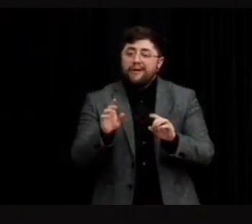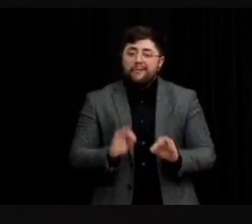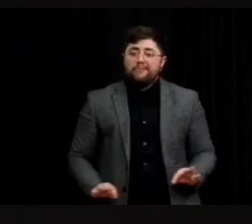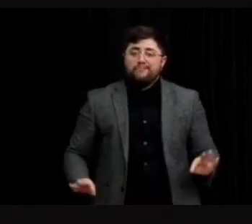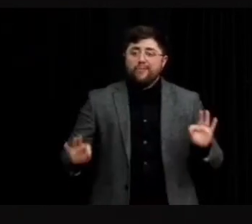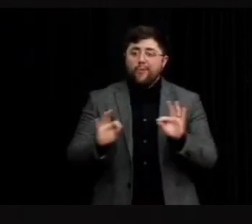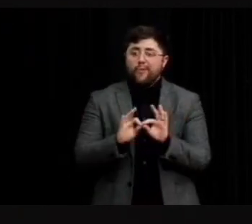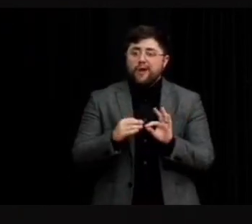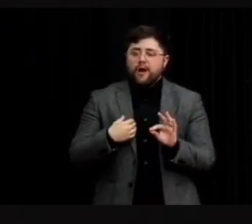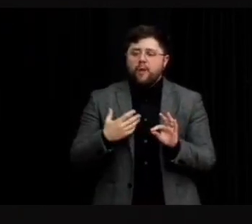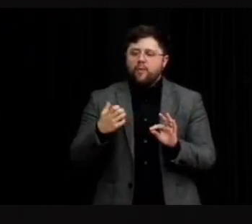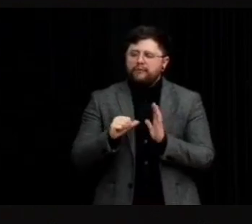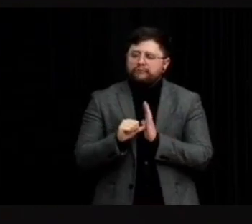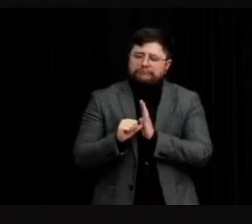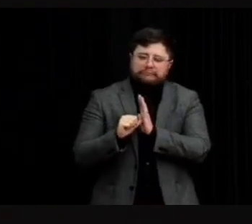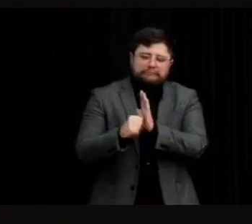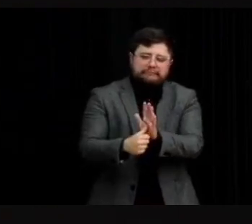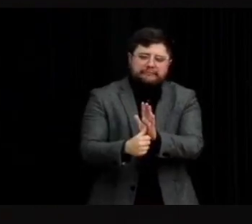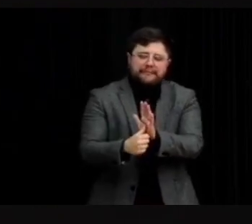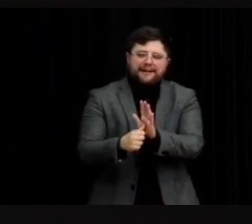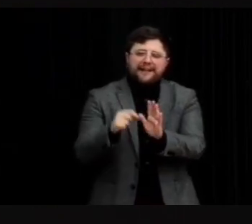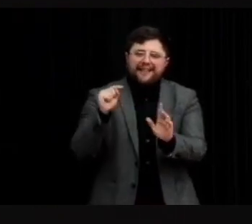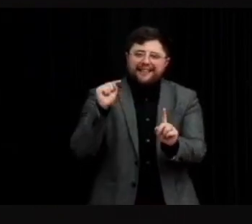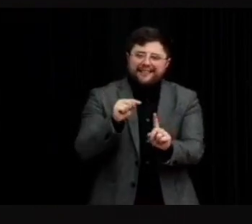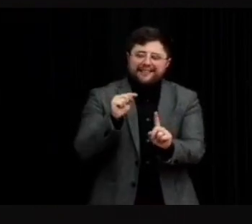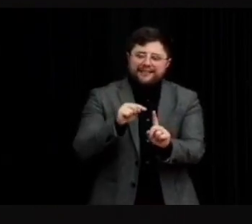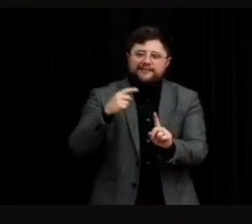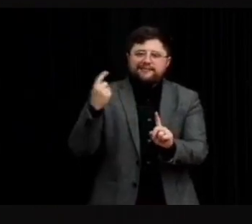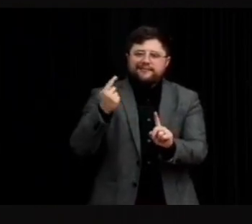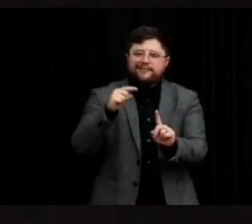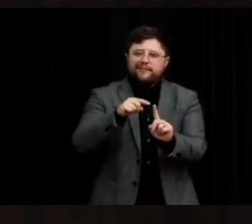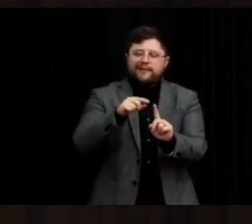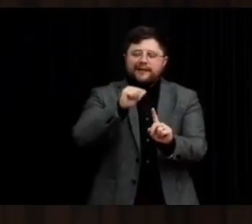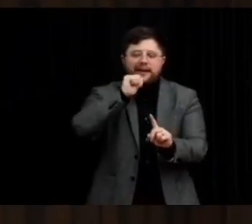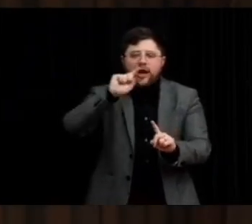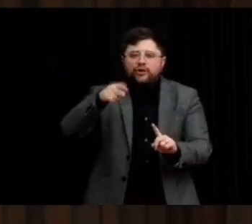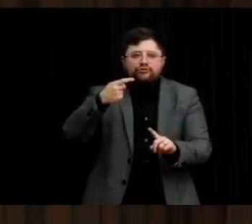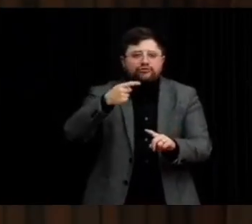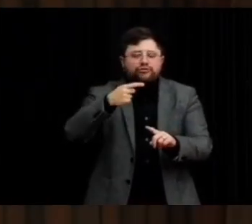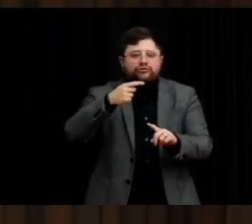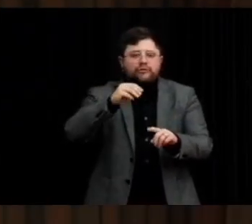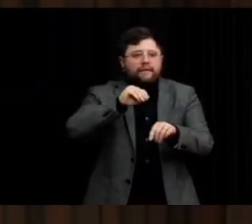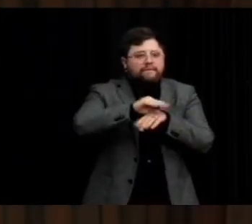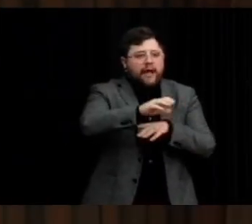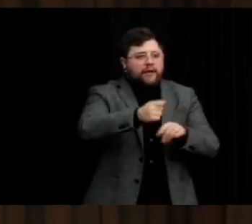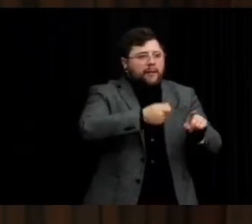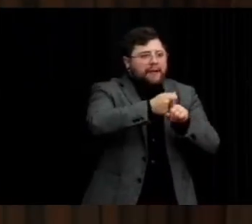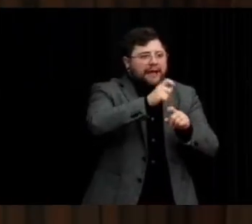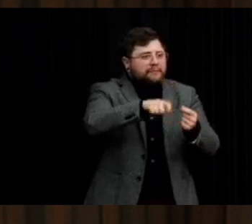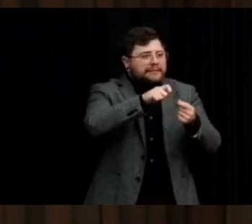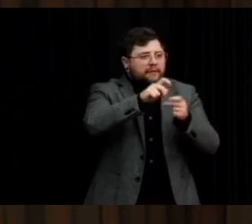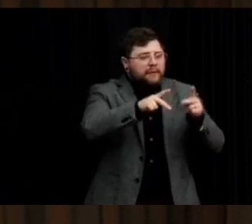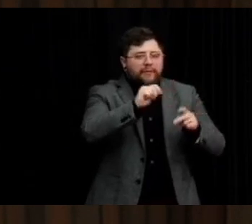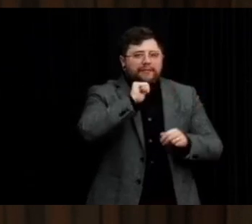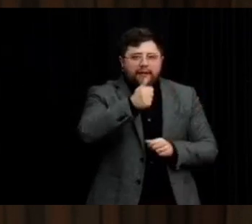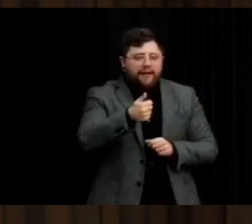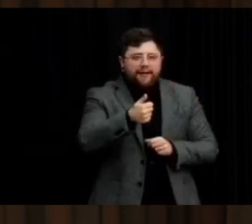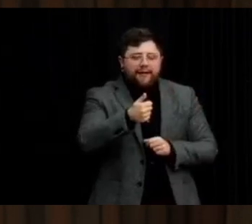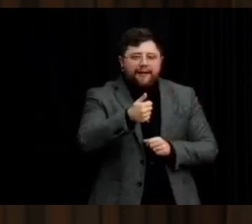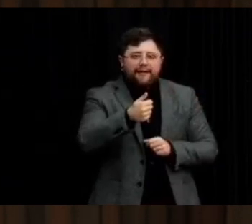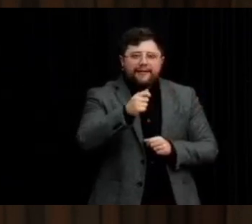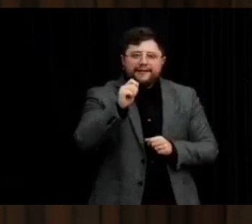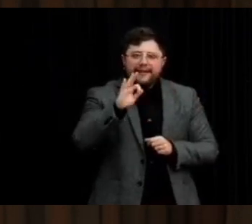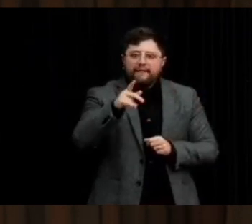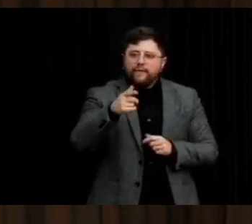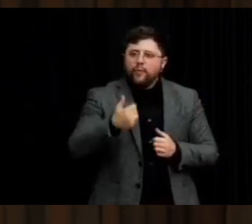important thing that I just want to drive home is that this is something that doesn't just affect certain people, right? If we get to live in